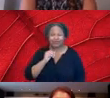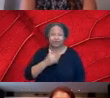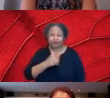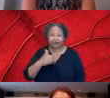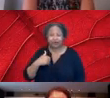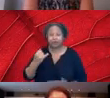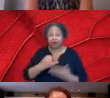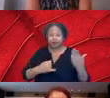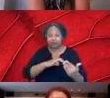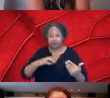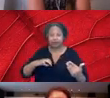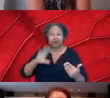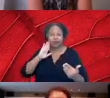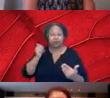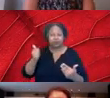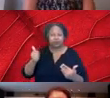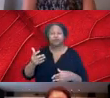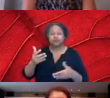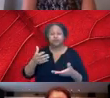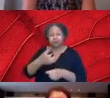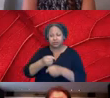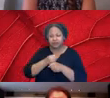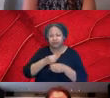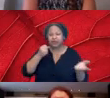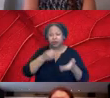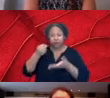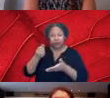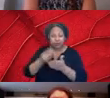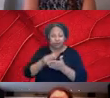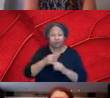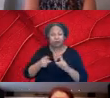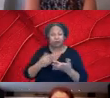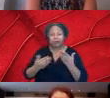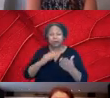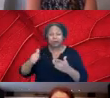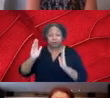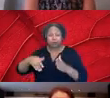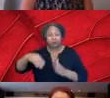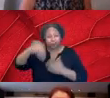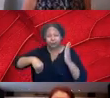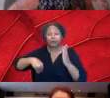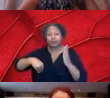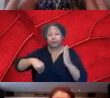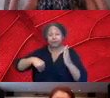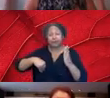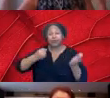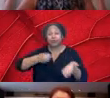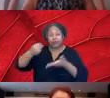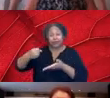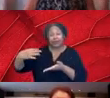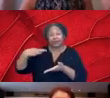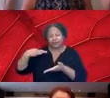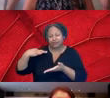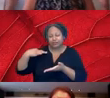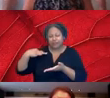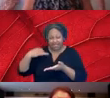I know that you receive grant money, but sometimes other folks write the grant applications. But if you have, can you maybe pull back in the recess of your